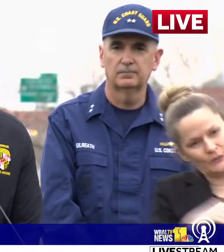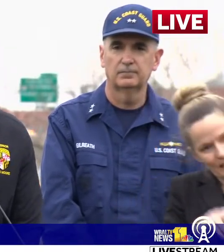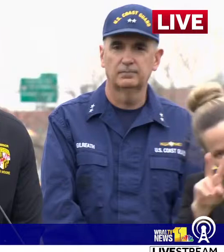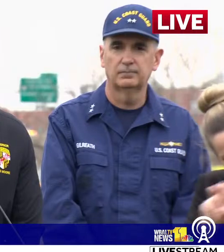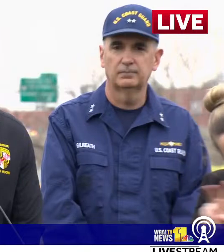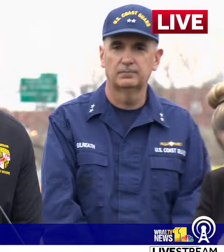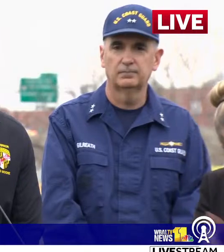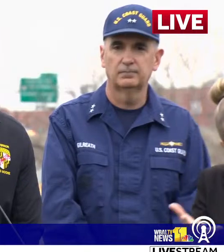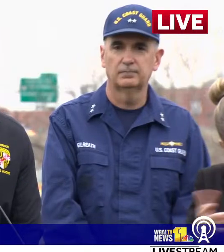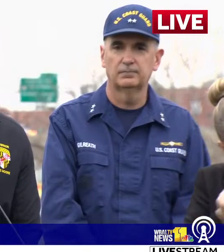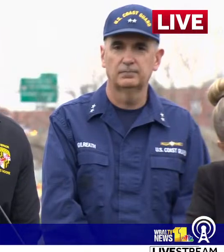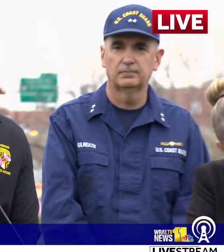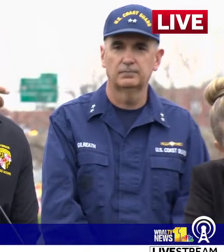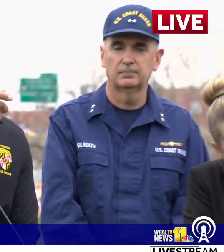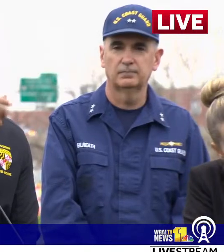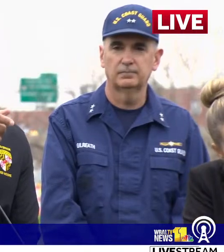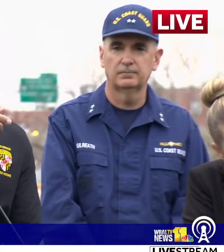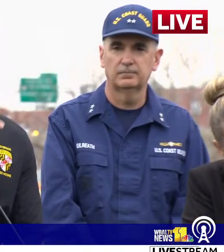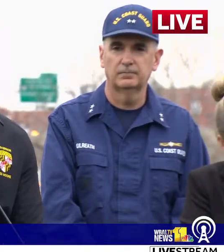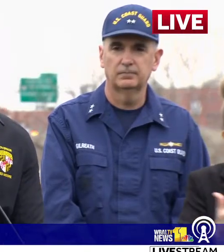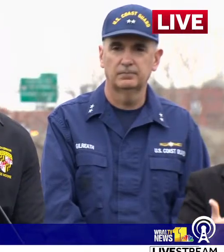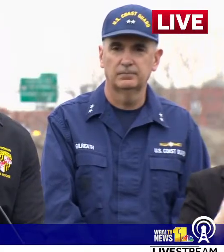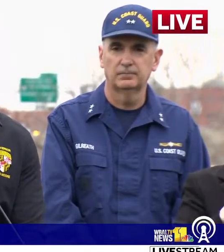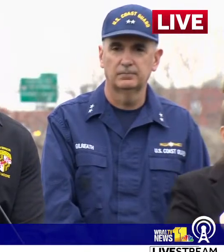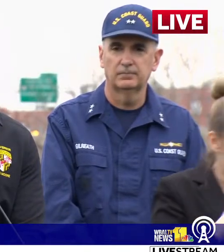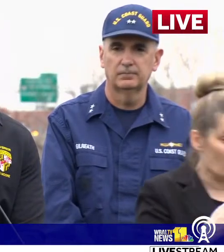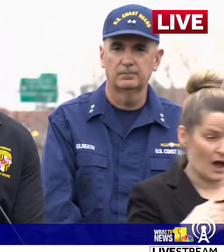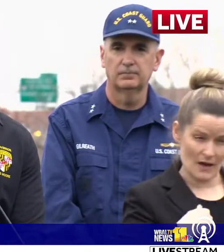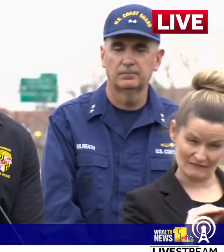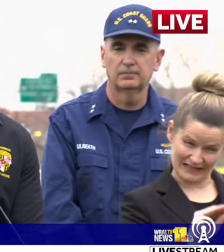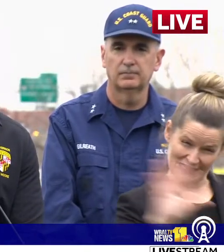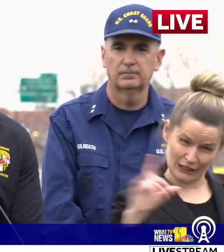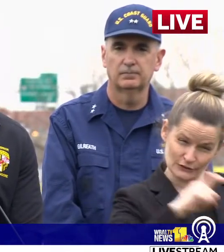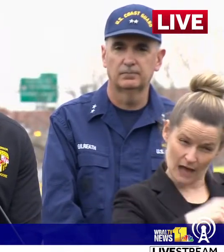do not yet have a timeline as to when we can actually begin lifting pieces